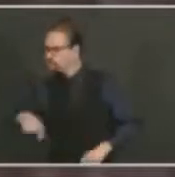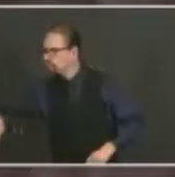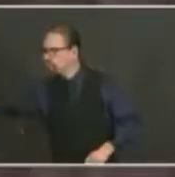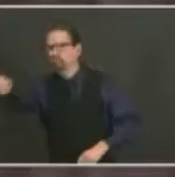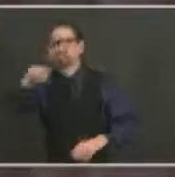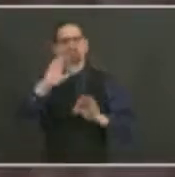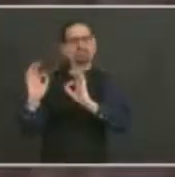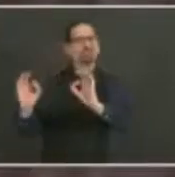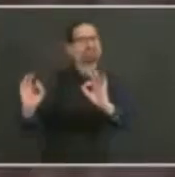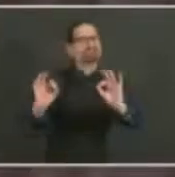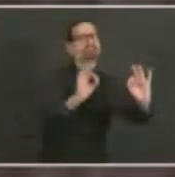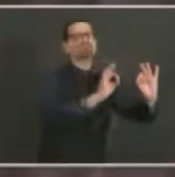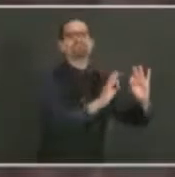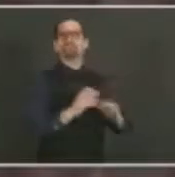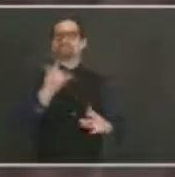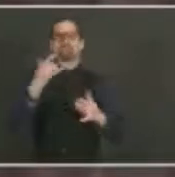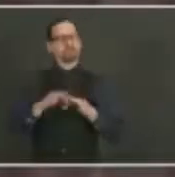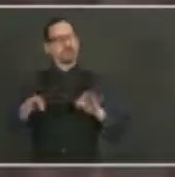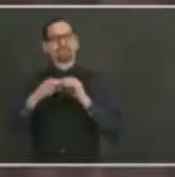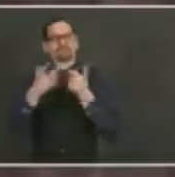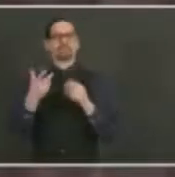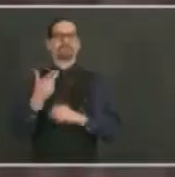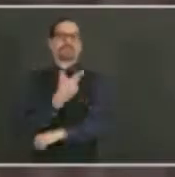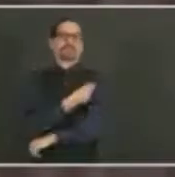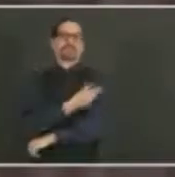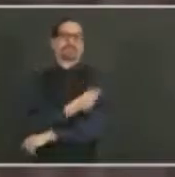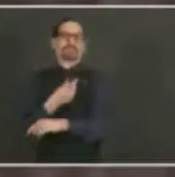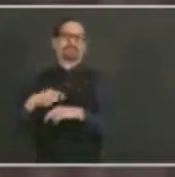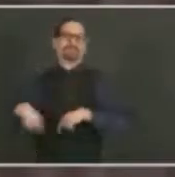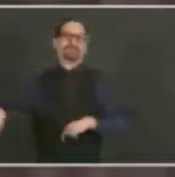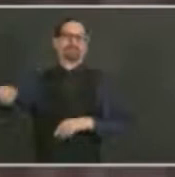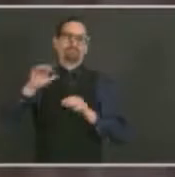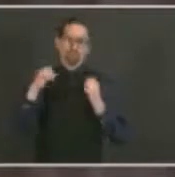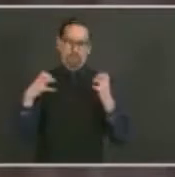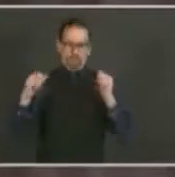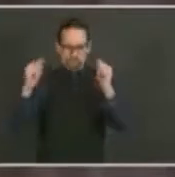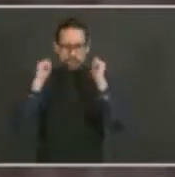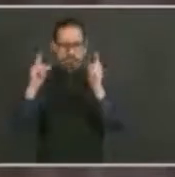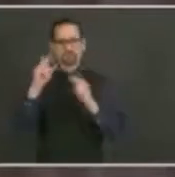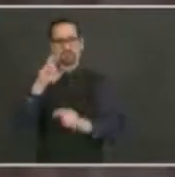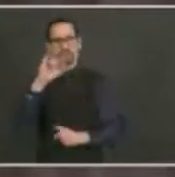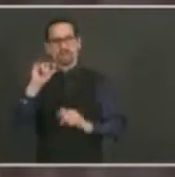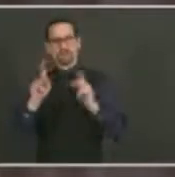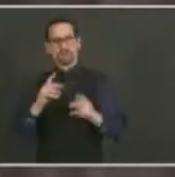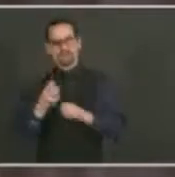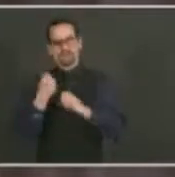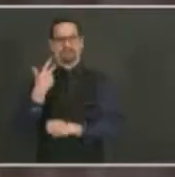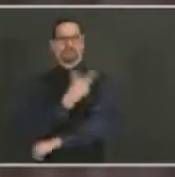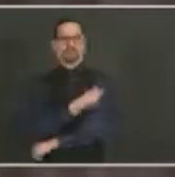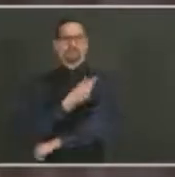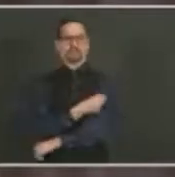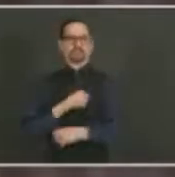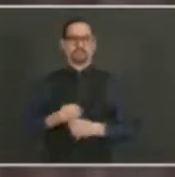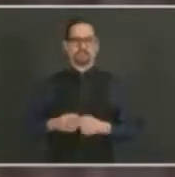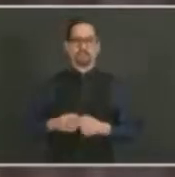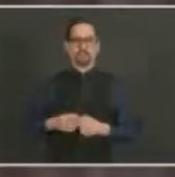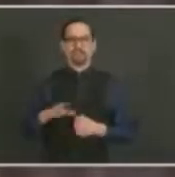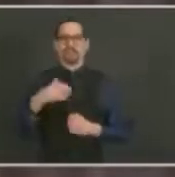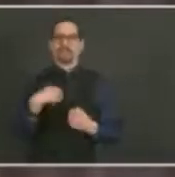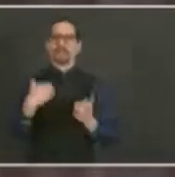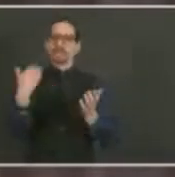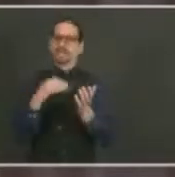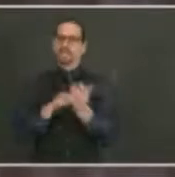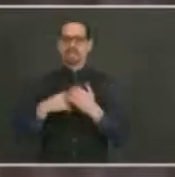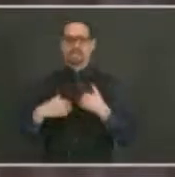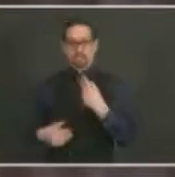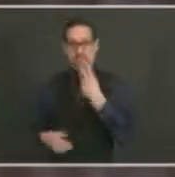the people who live in our 39 cities and towns. Again, this week I convened 2 meetings with Dr. Nicole Alexander